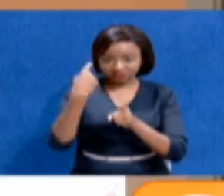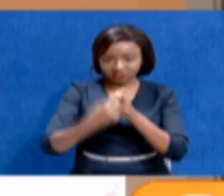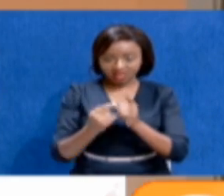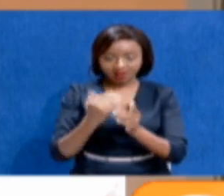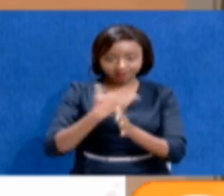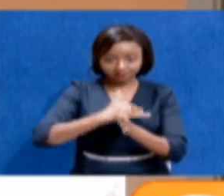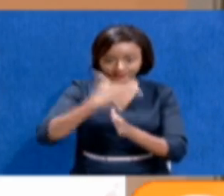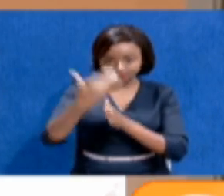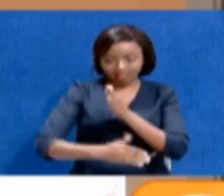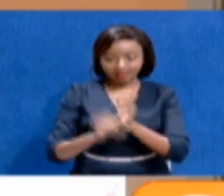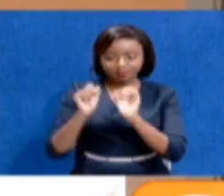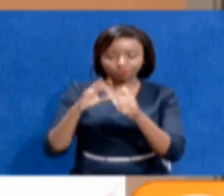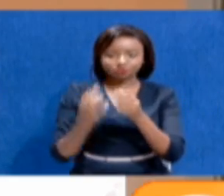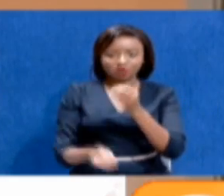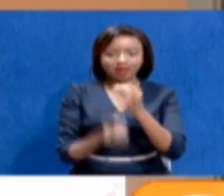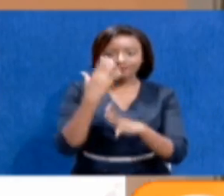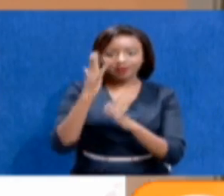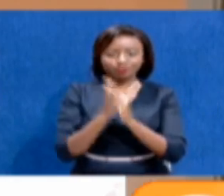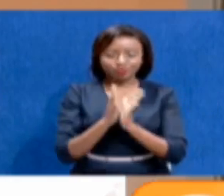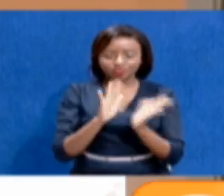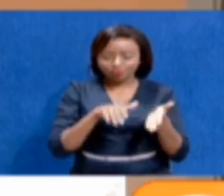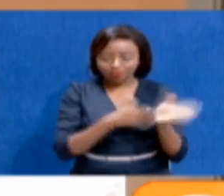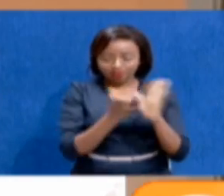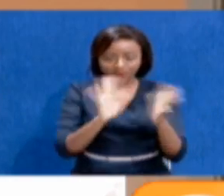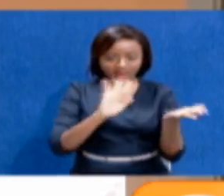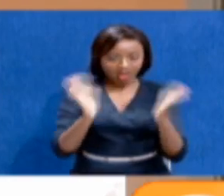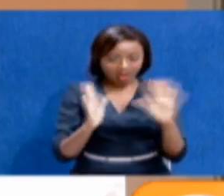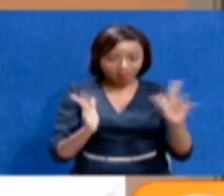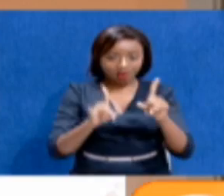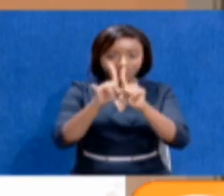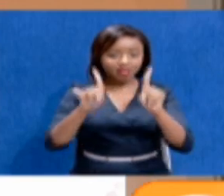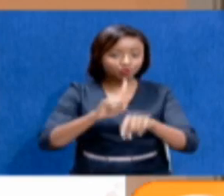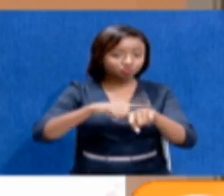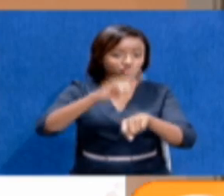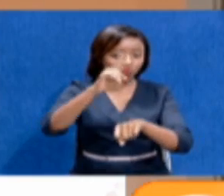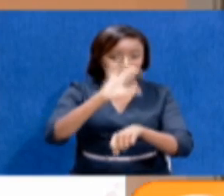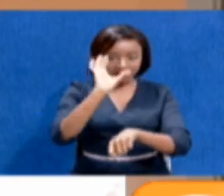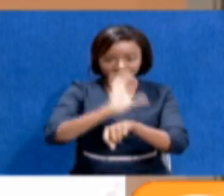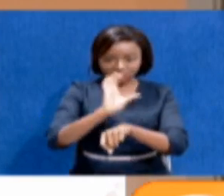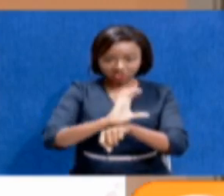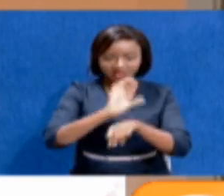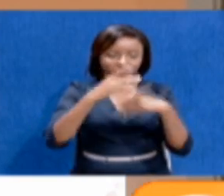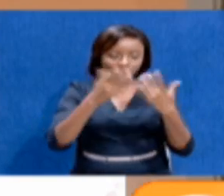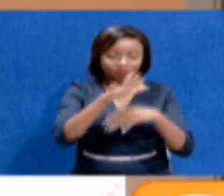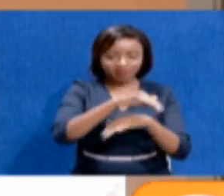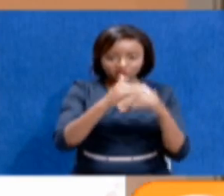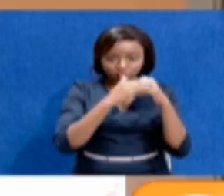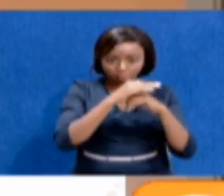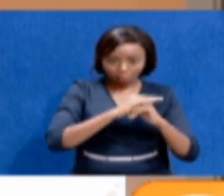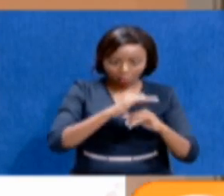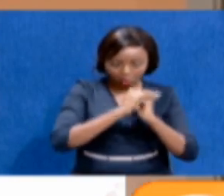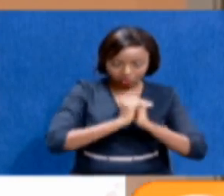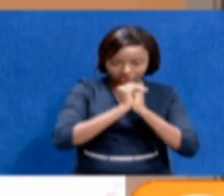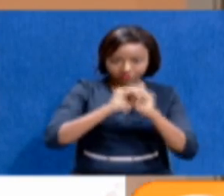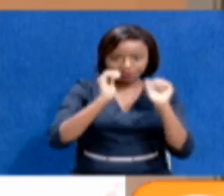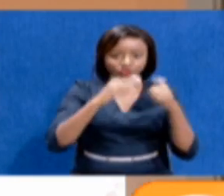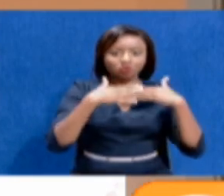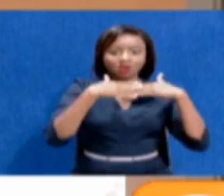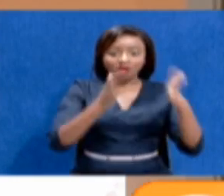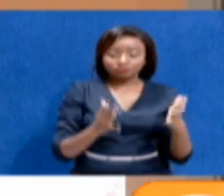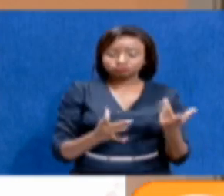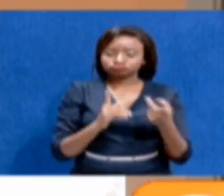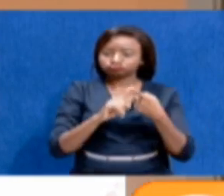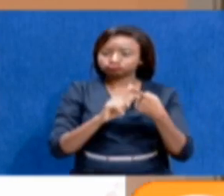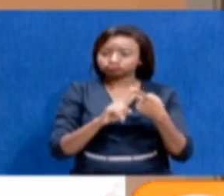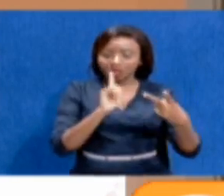developing guidelines on when worship places will open their doors, how many people will be allowed in line